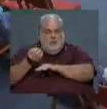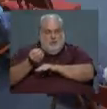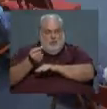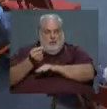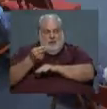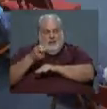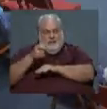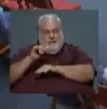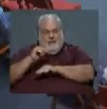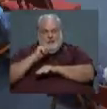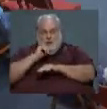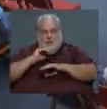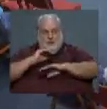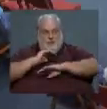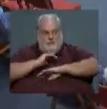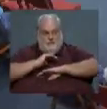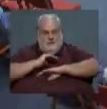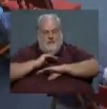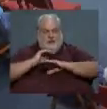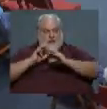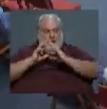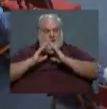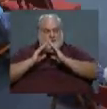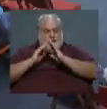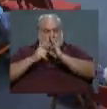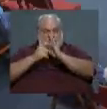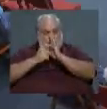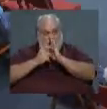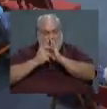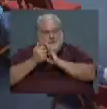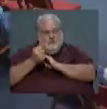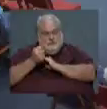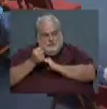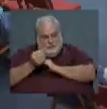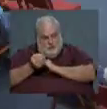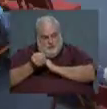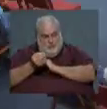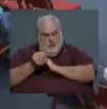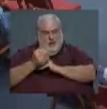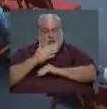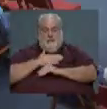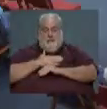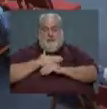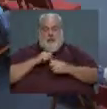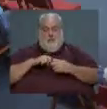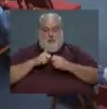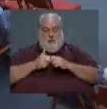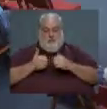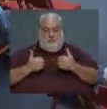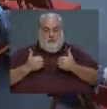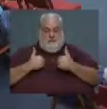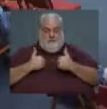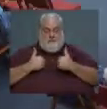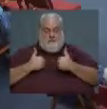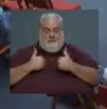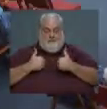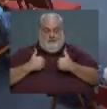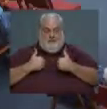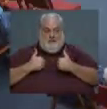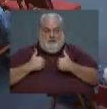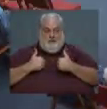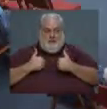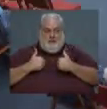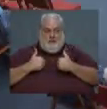do not meet a lot of city's requirements. Mm-hmm. My big problem is that this has taken up